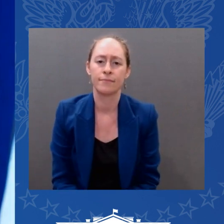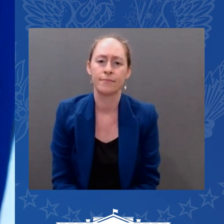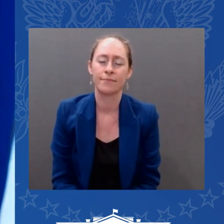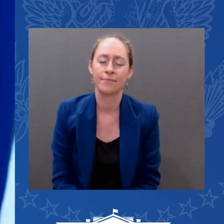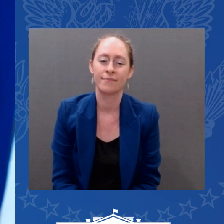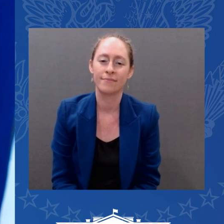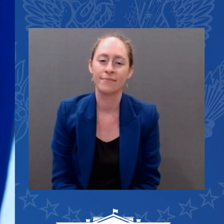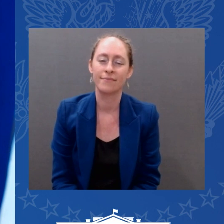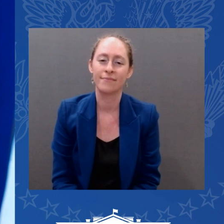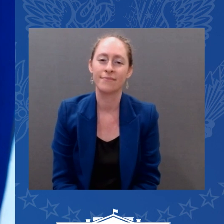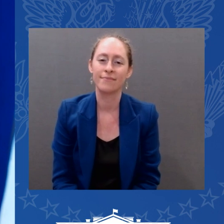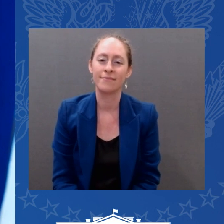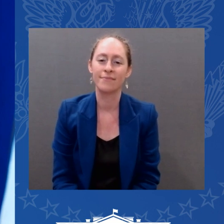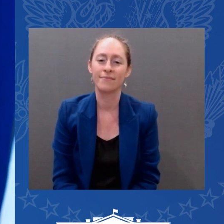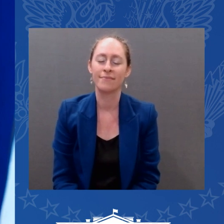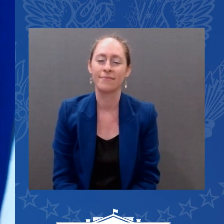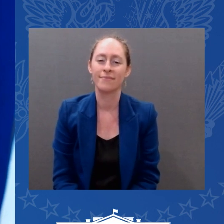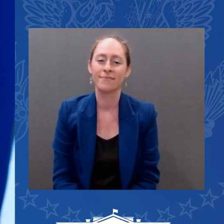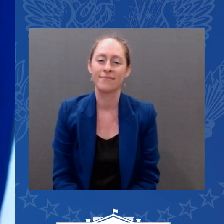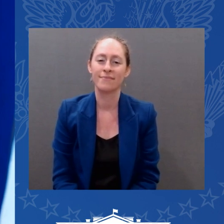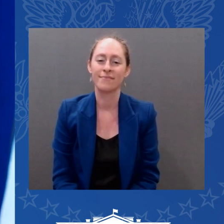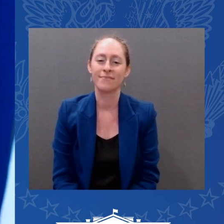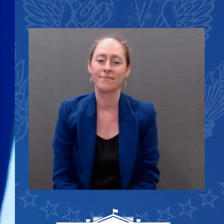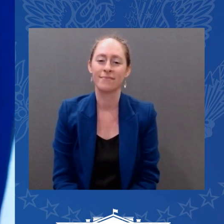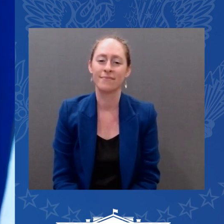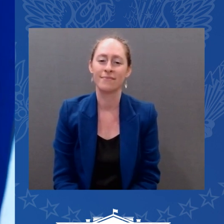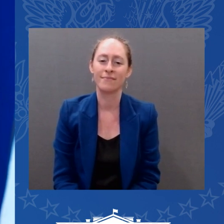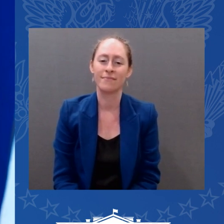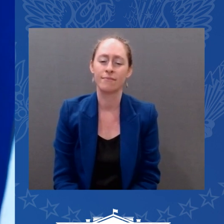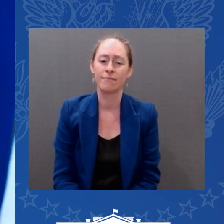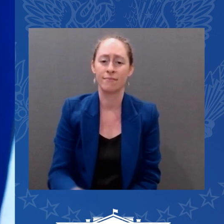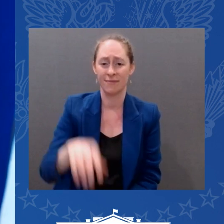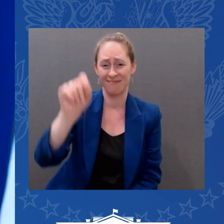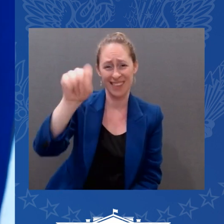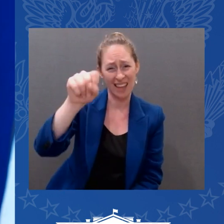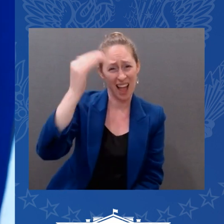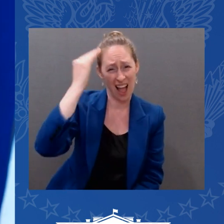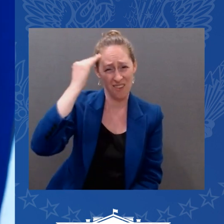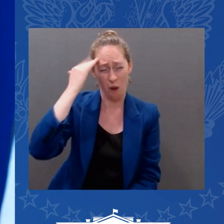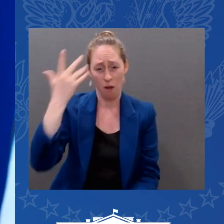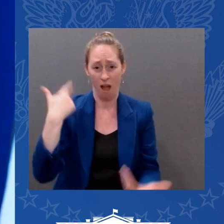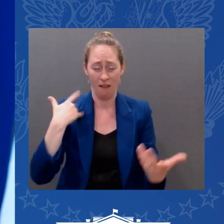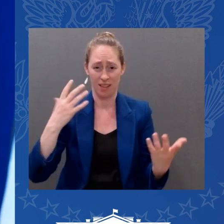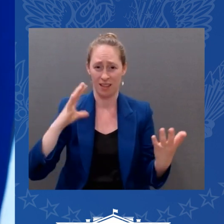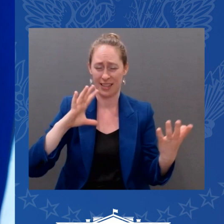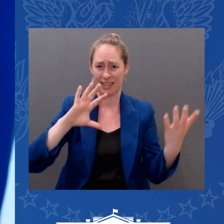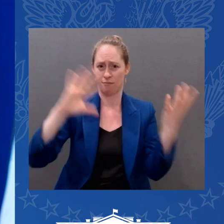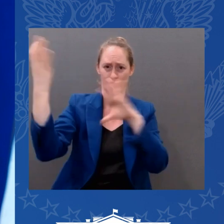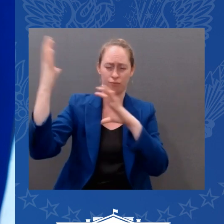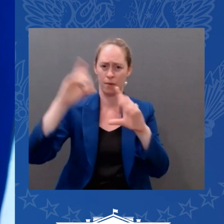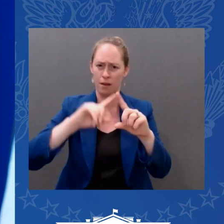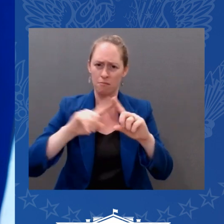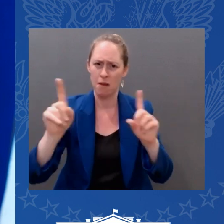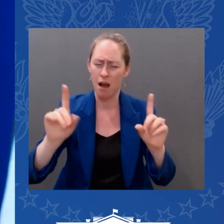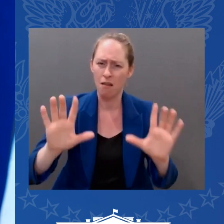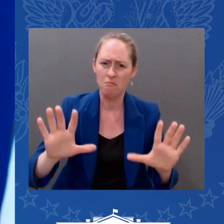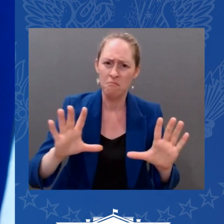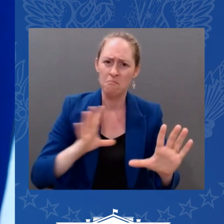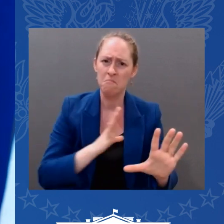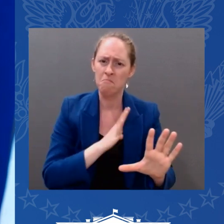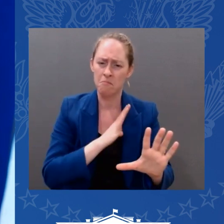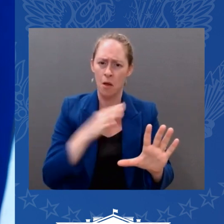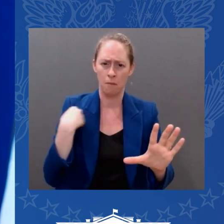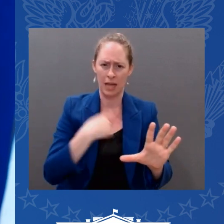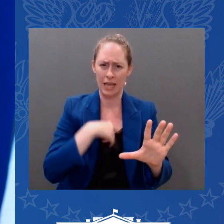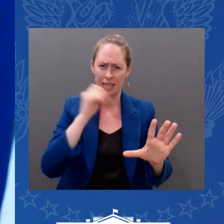been going through. This crisis is hitting the most disadvantaged sectors of our population in the